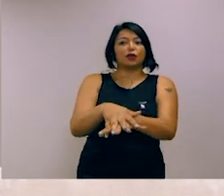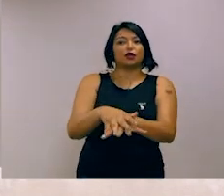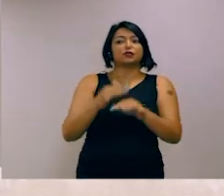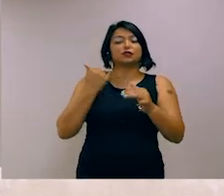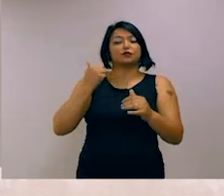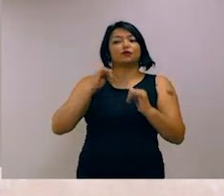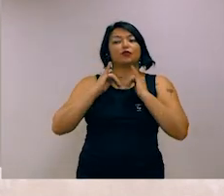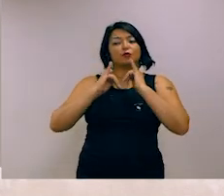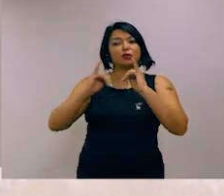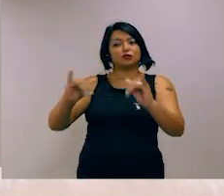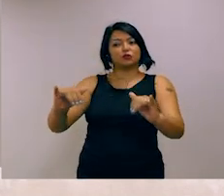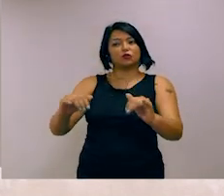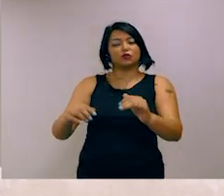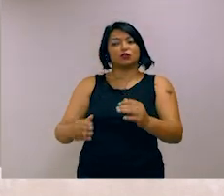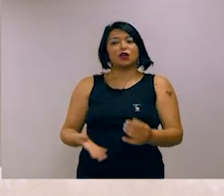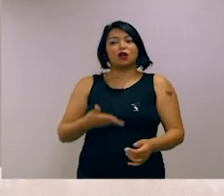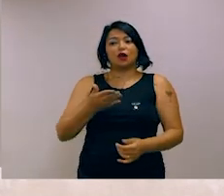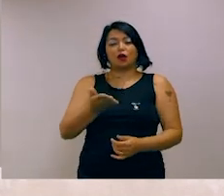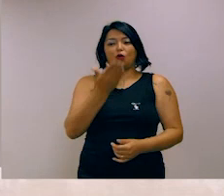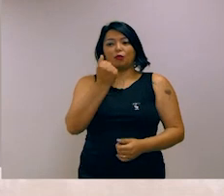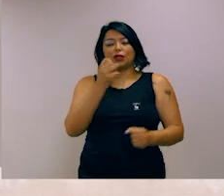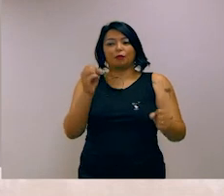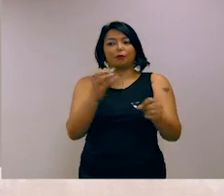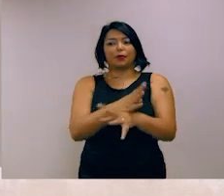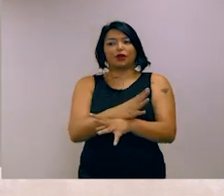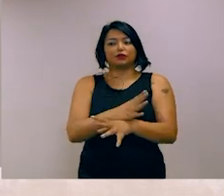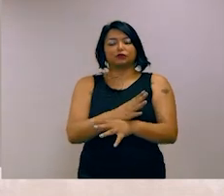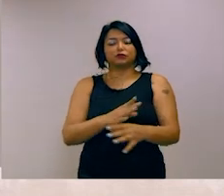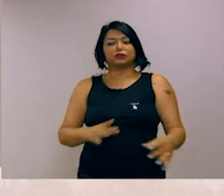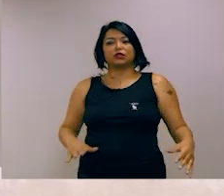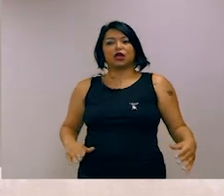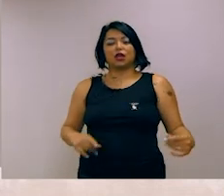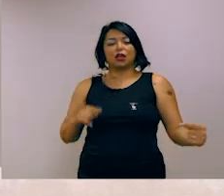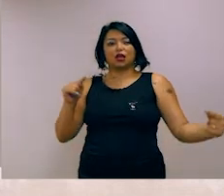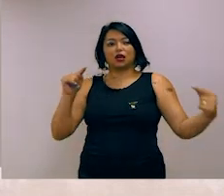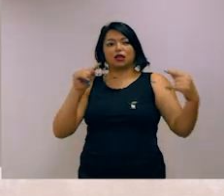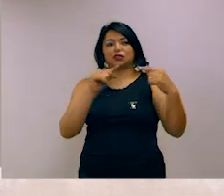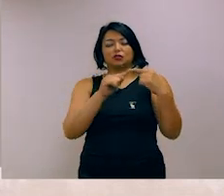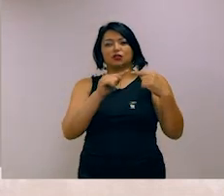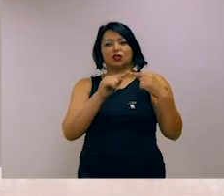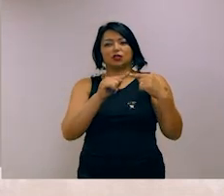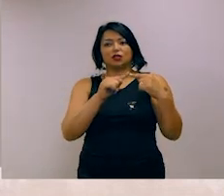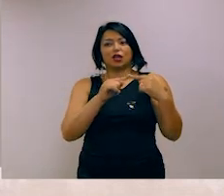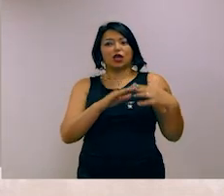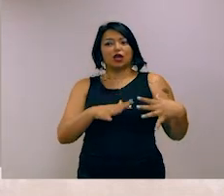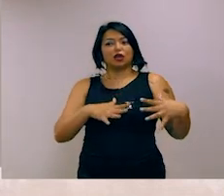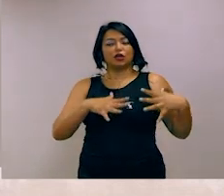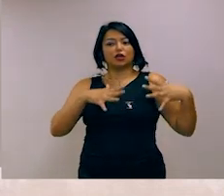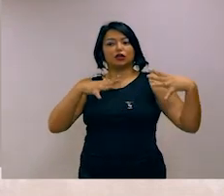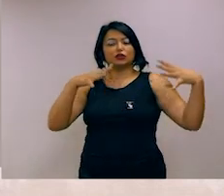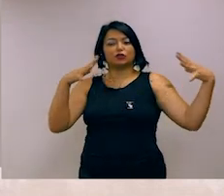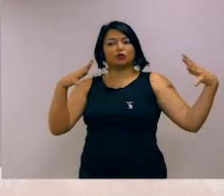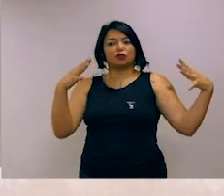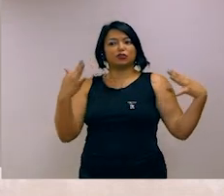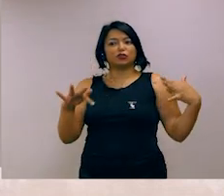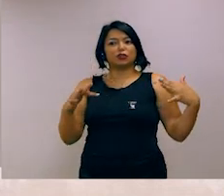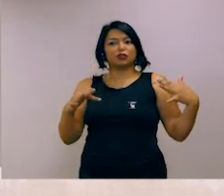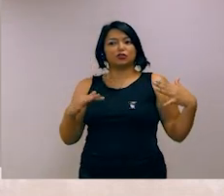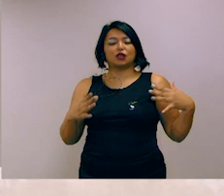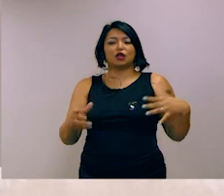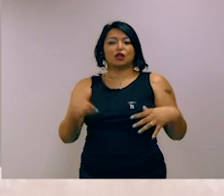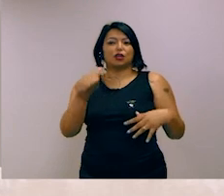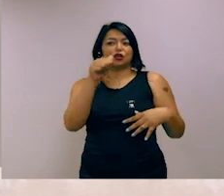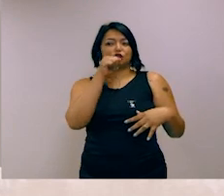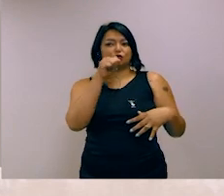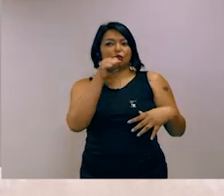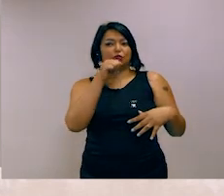is highly correlated with a large amount of soda, of sugary drinks consumption. And this